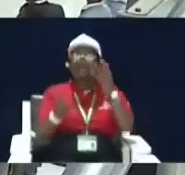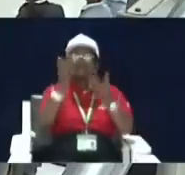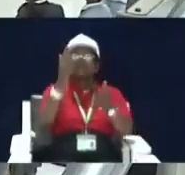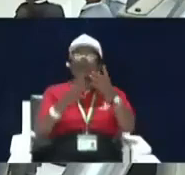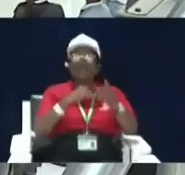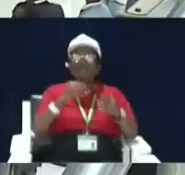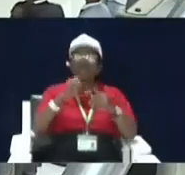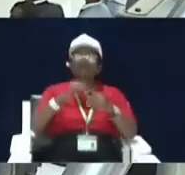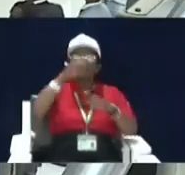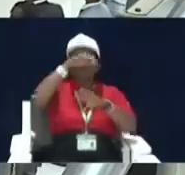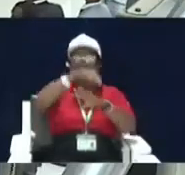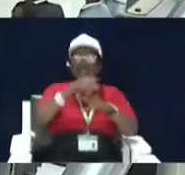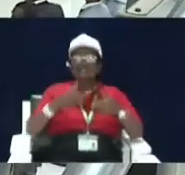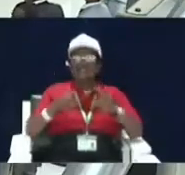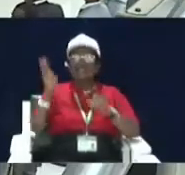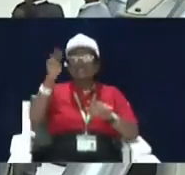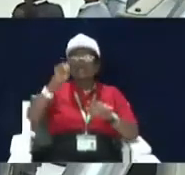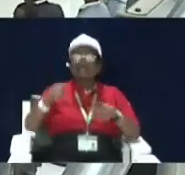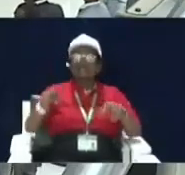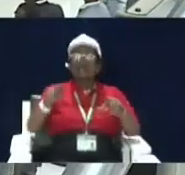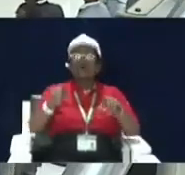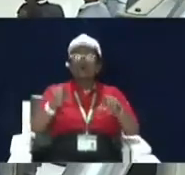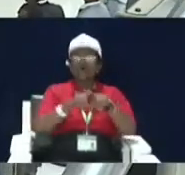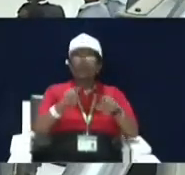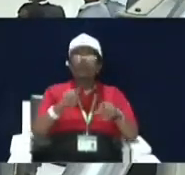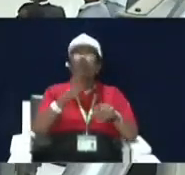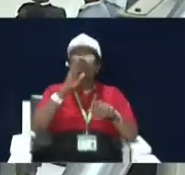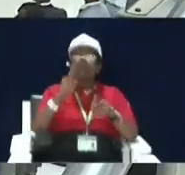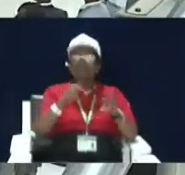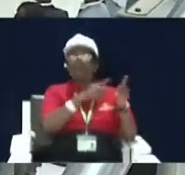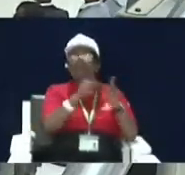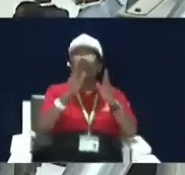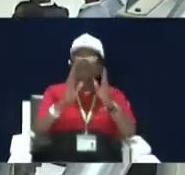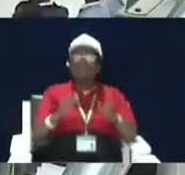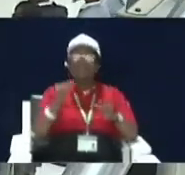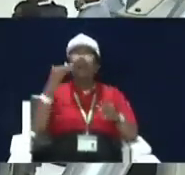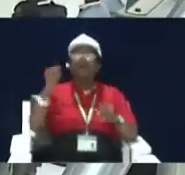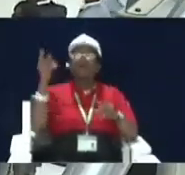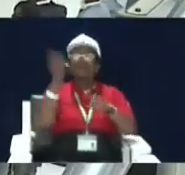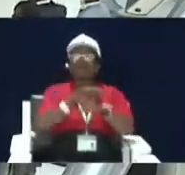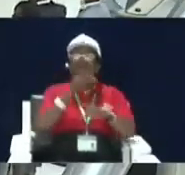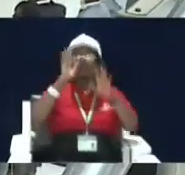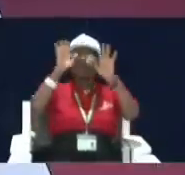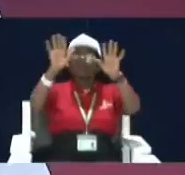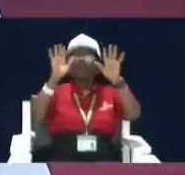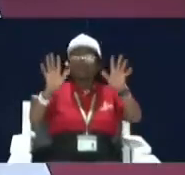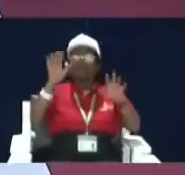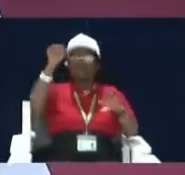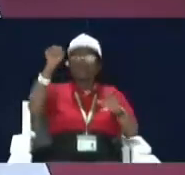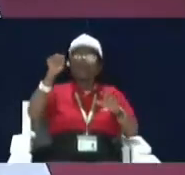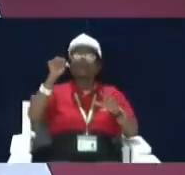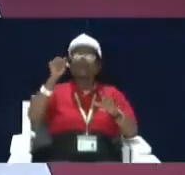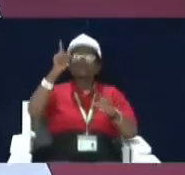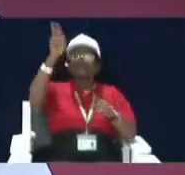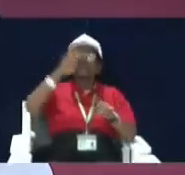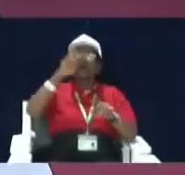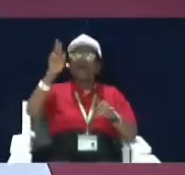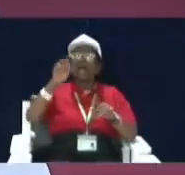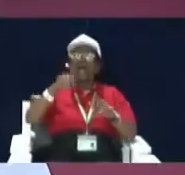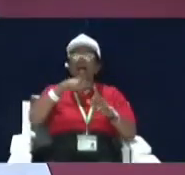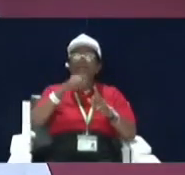And tonight, let them also be partakers of the multiple wonders you are about to